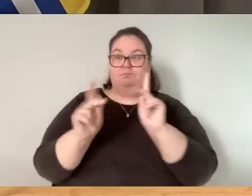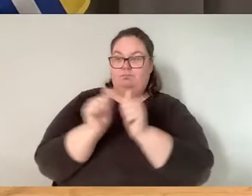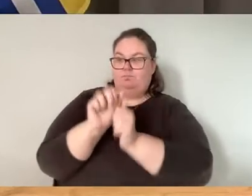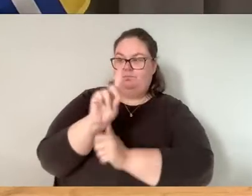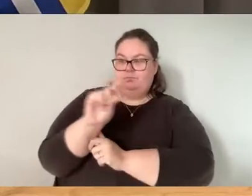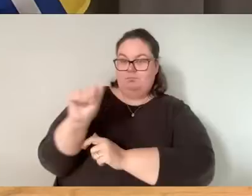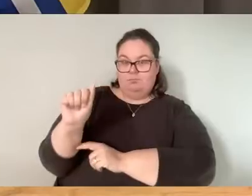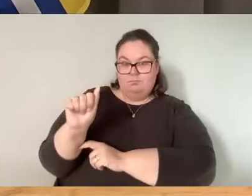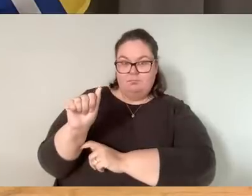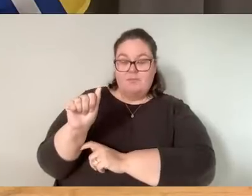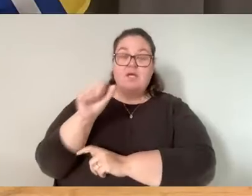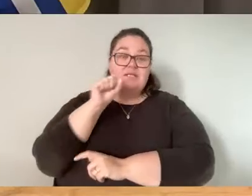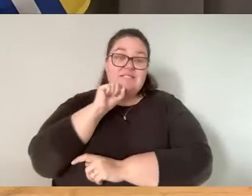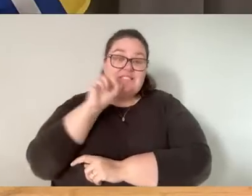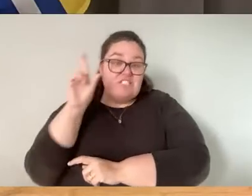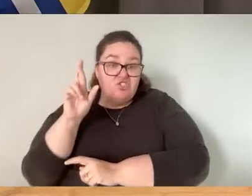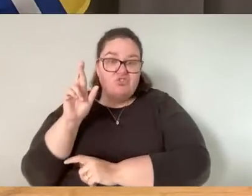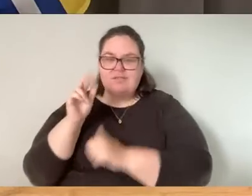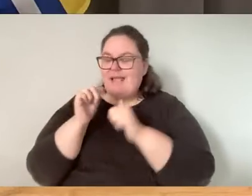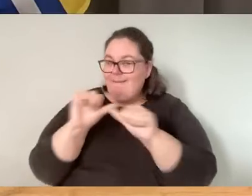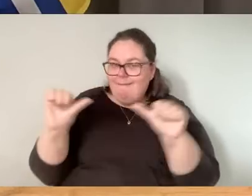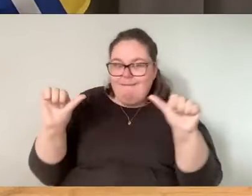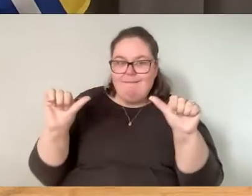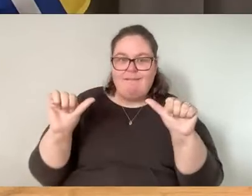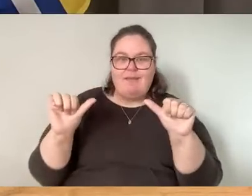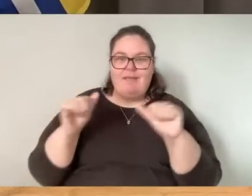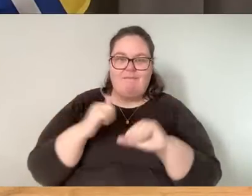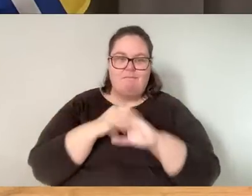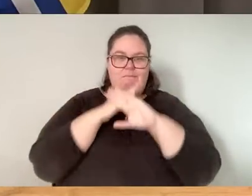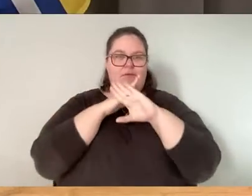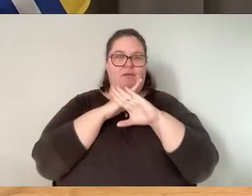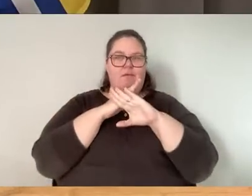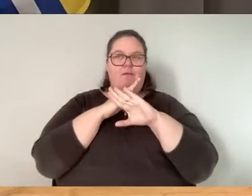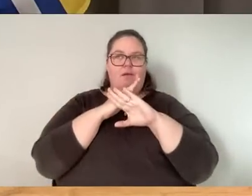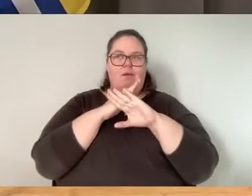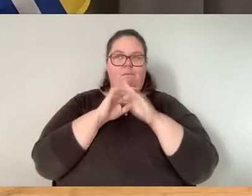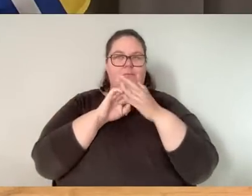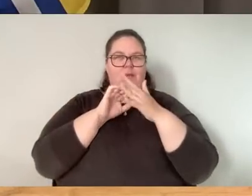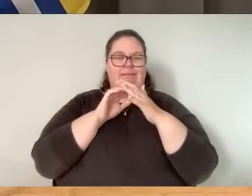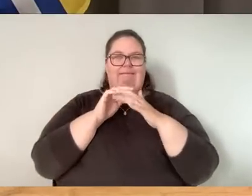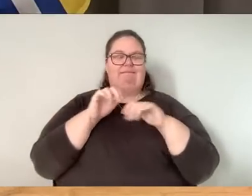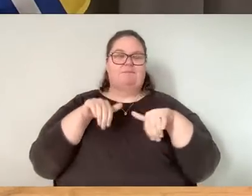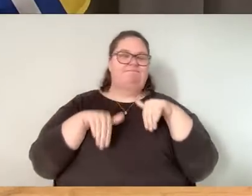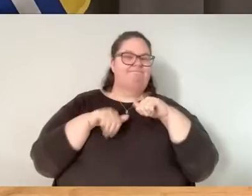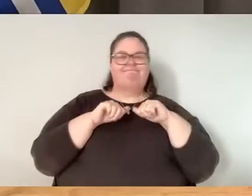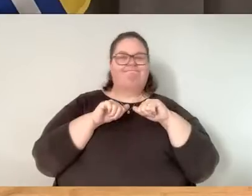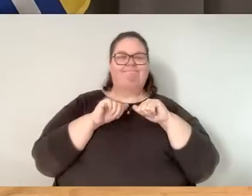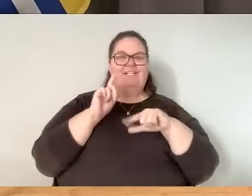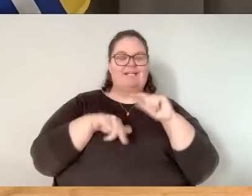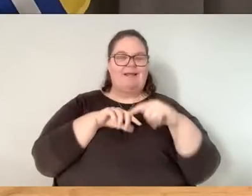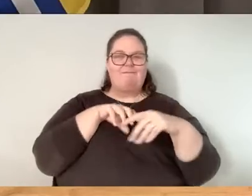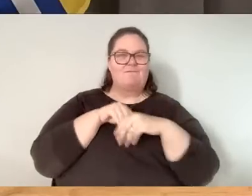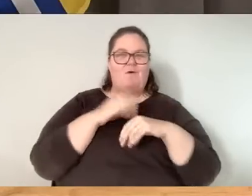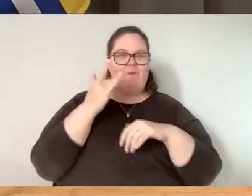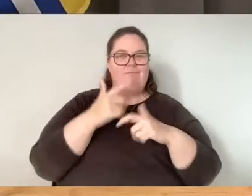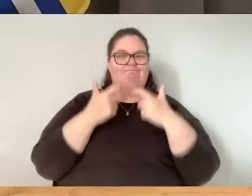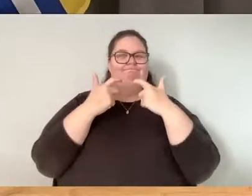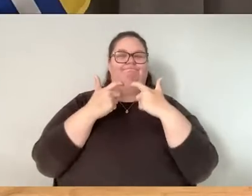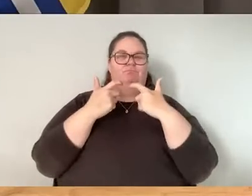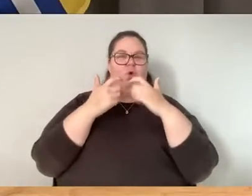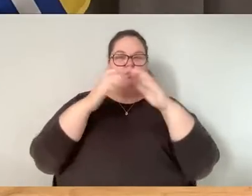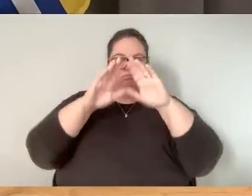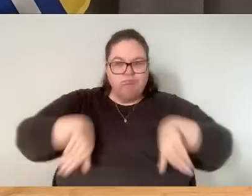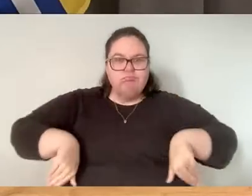seniors, and anybody else that faces barriers to better participate in community life, whether it's about